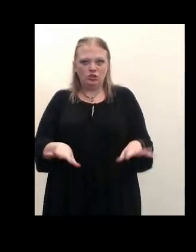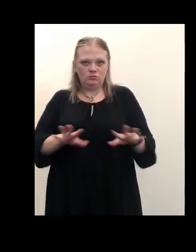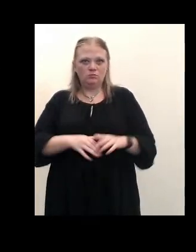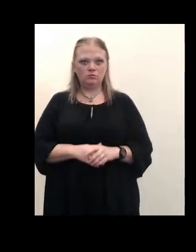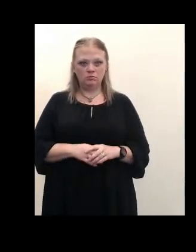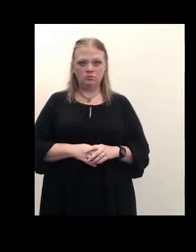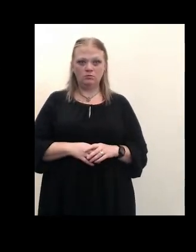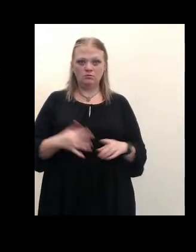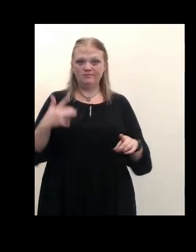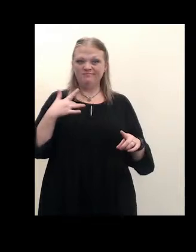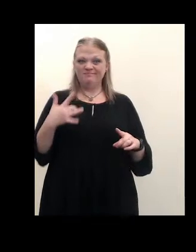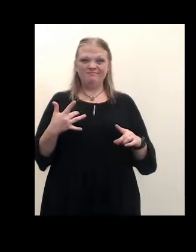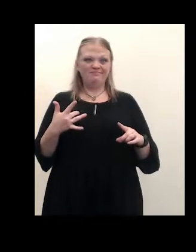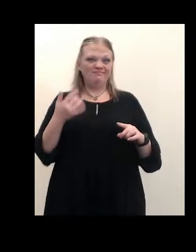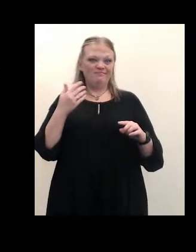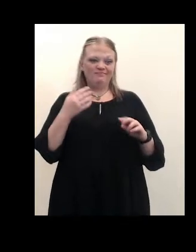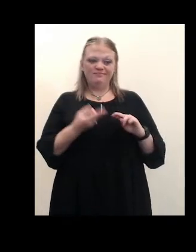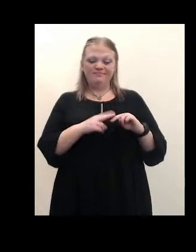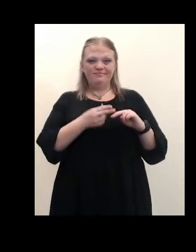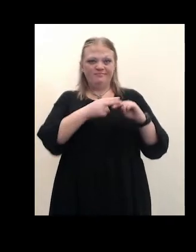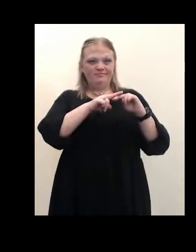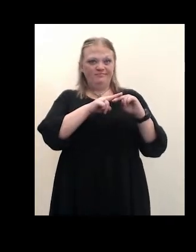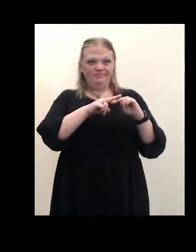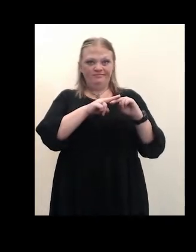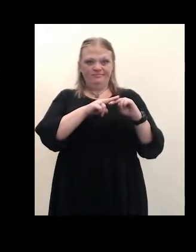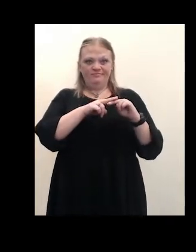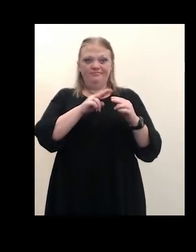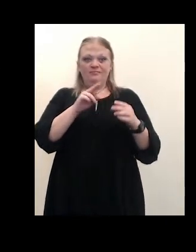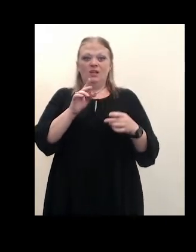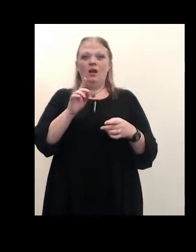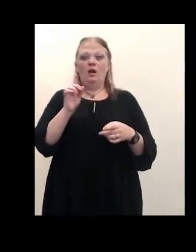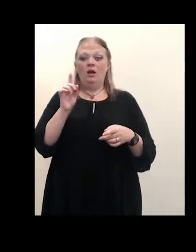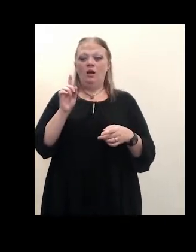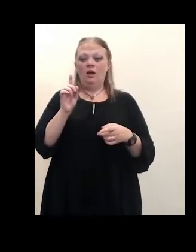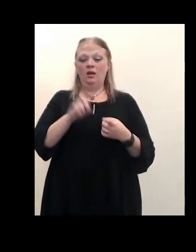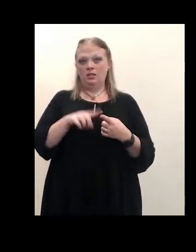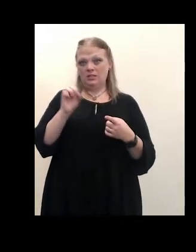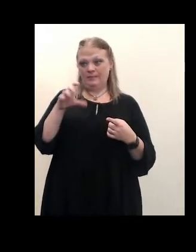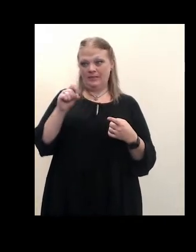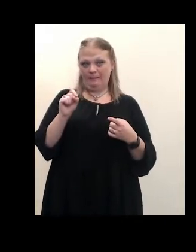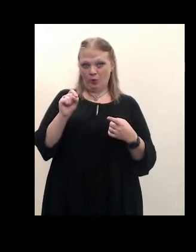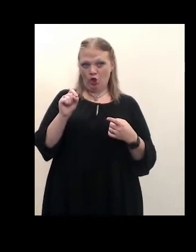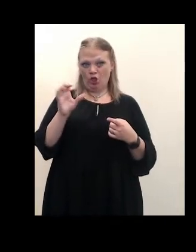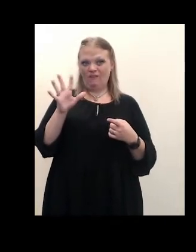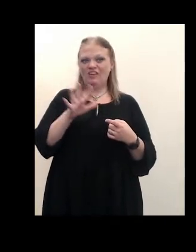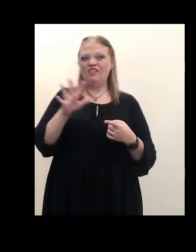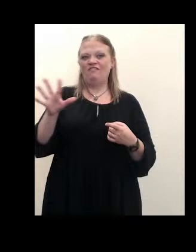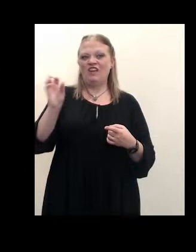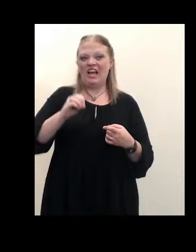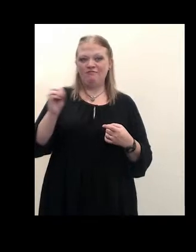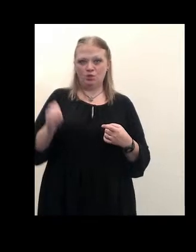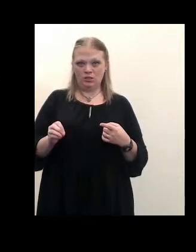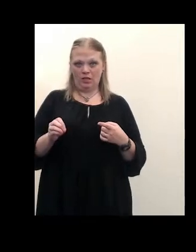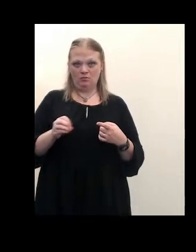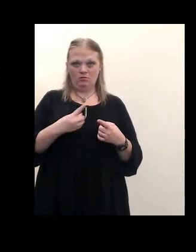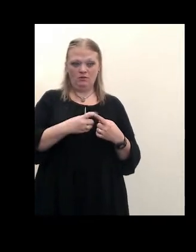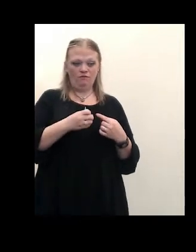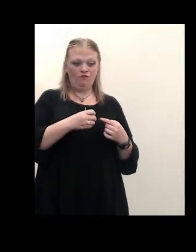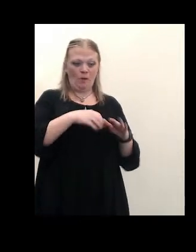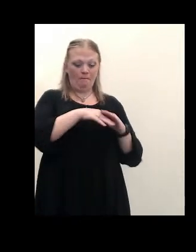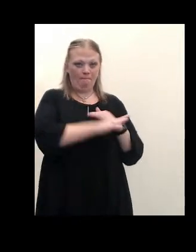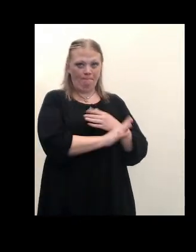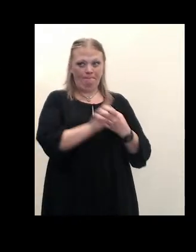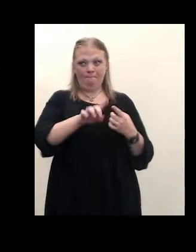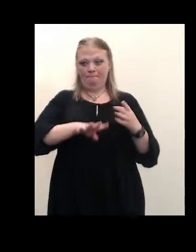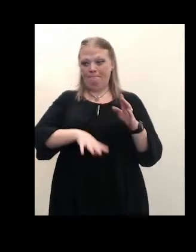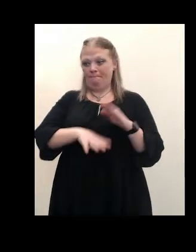has increased where by September, 55% of the cases between the ages of 0 and 4 years were